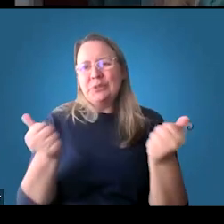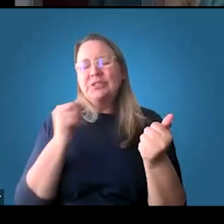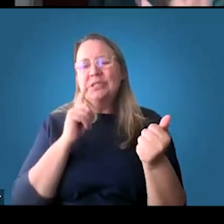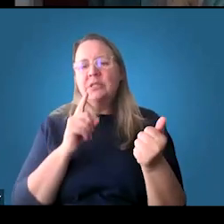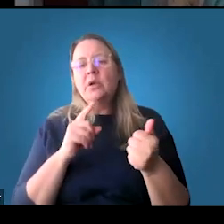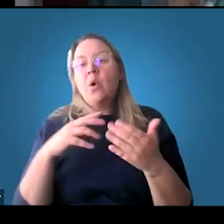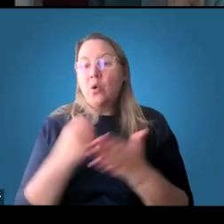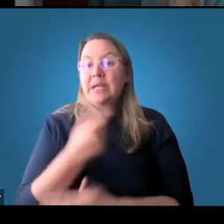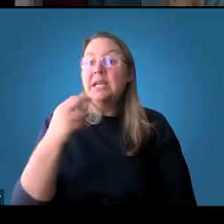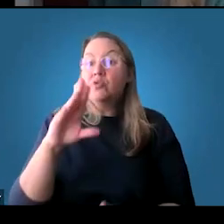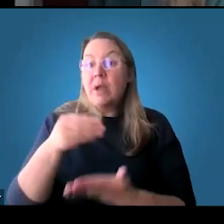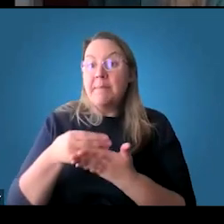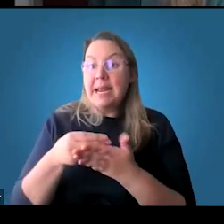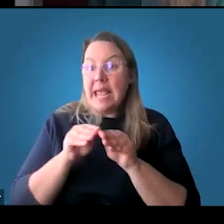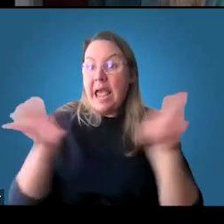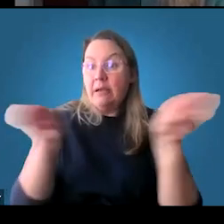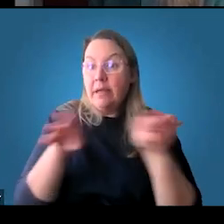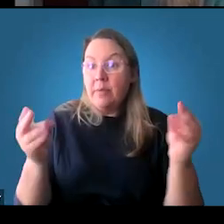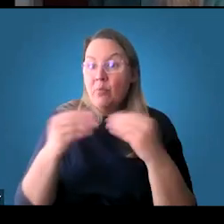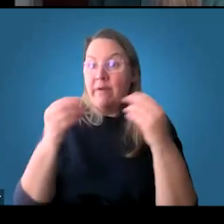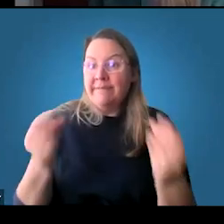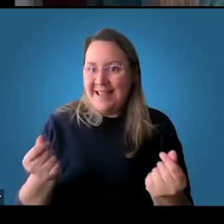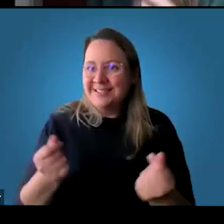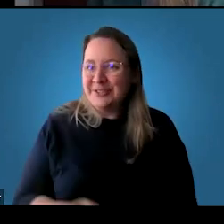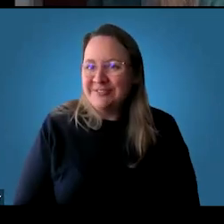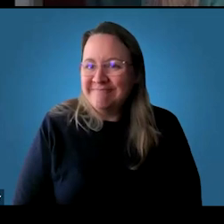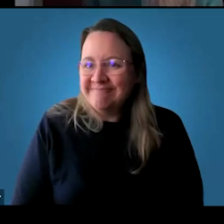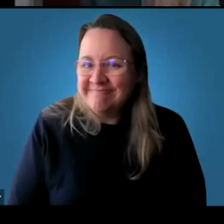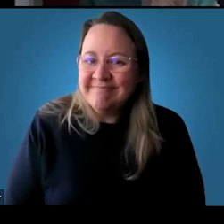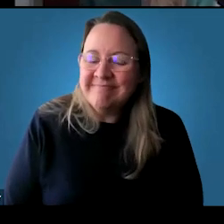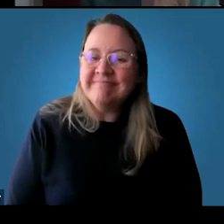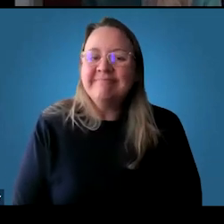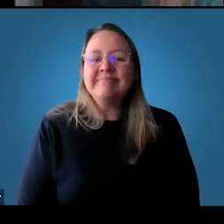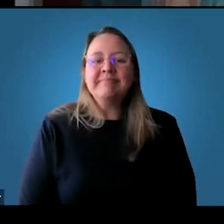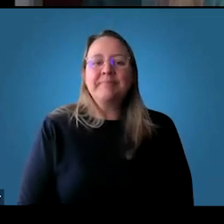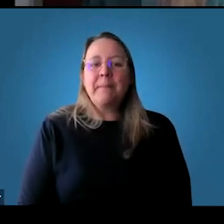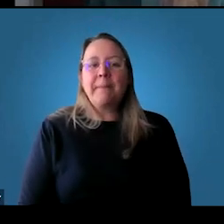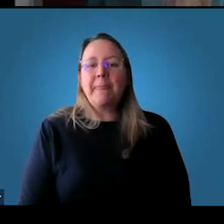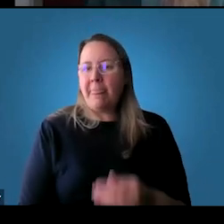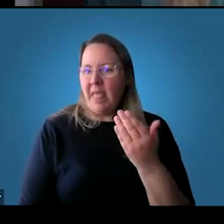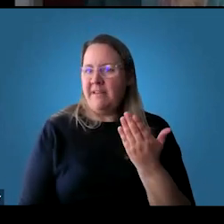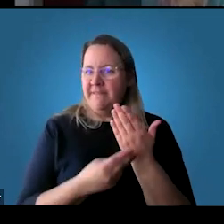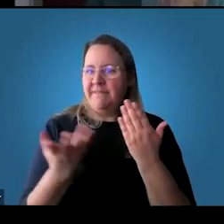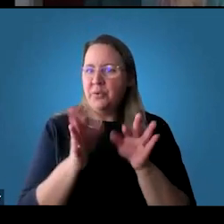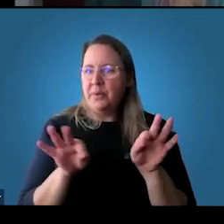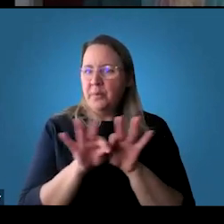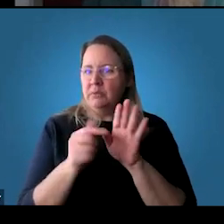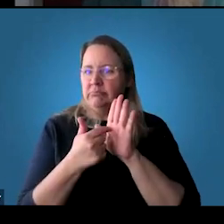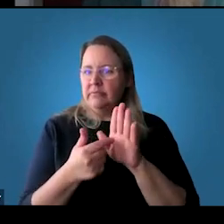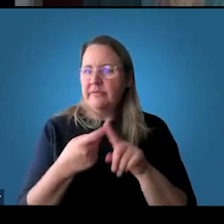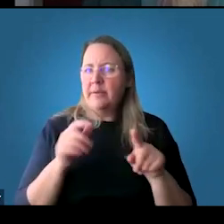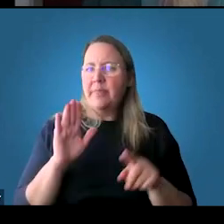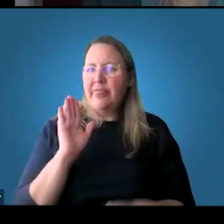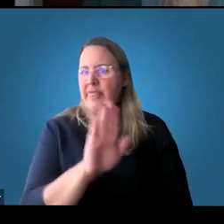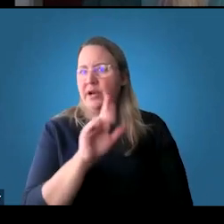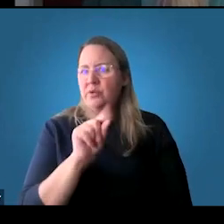getting grant money out the door faster to communities. I want to take a moment to point out a few key features from their